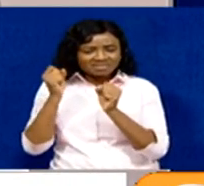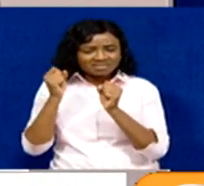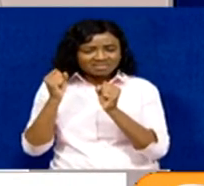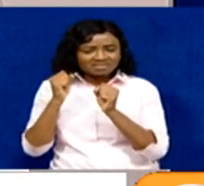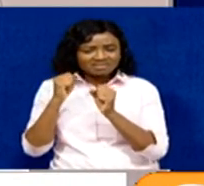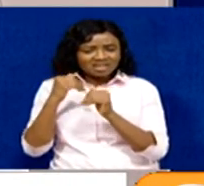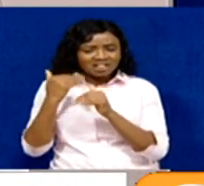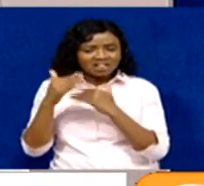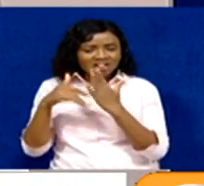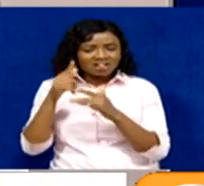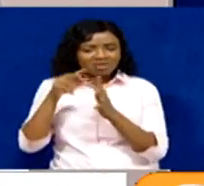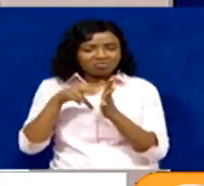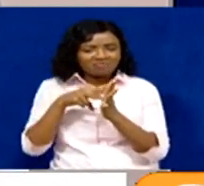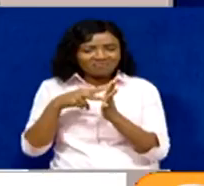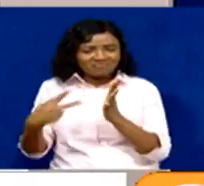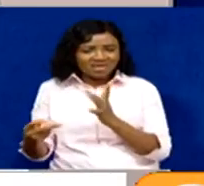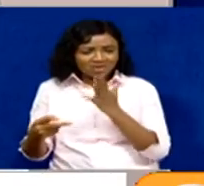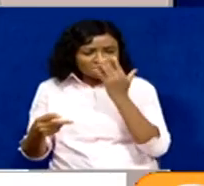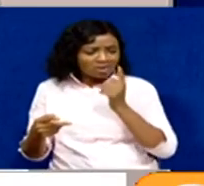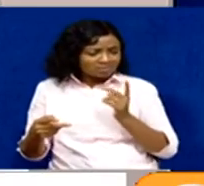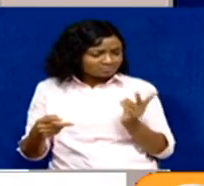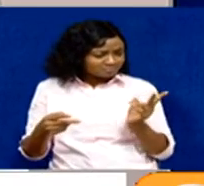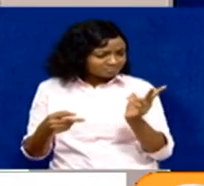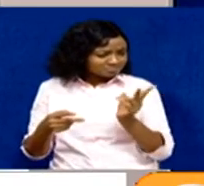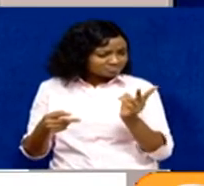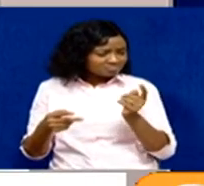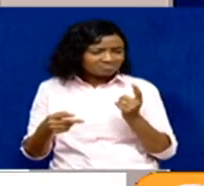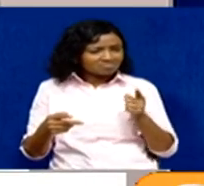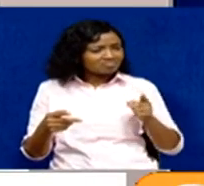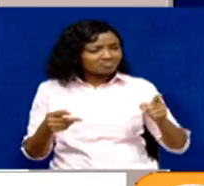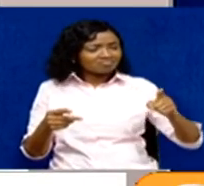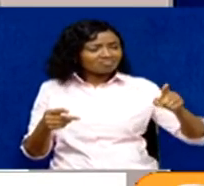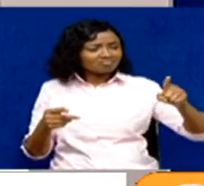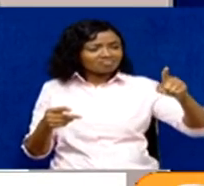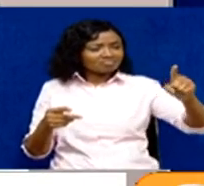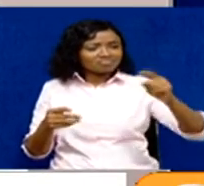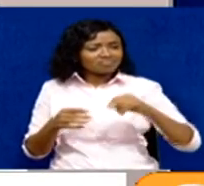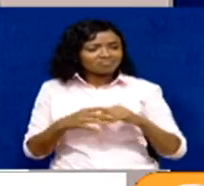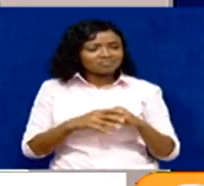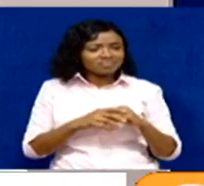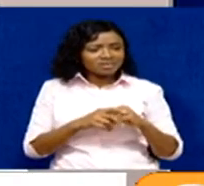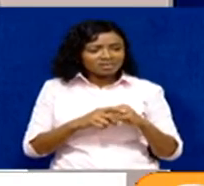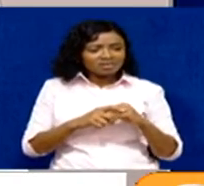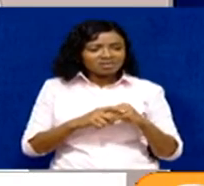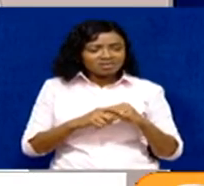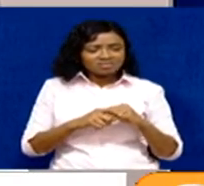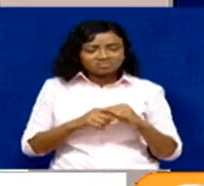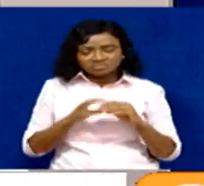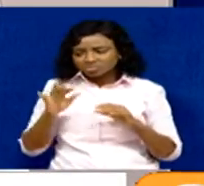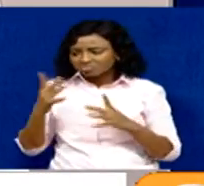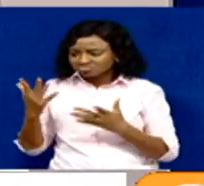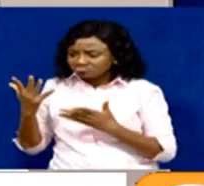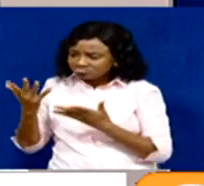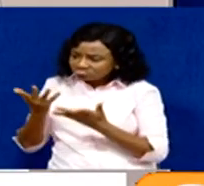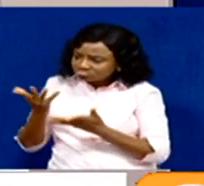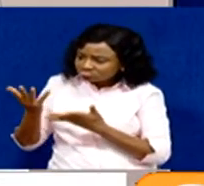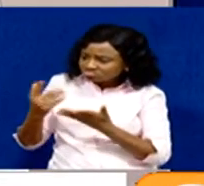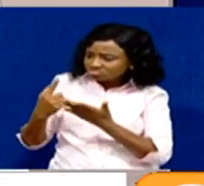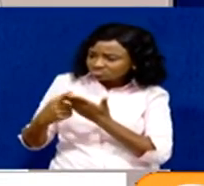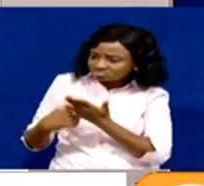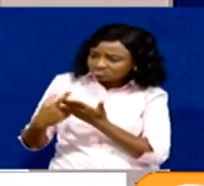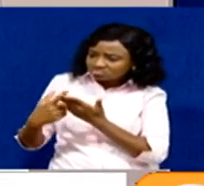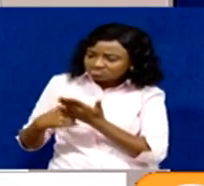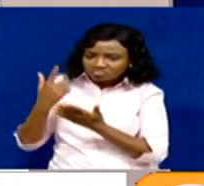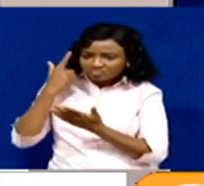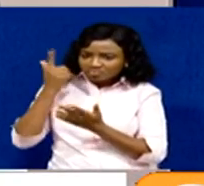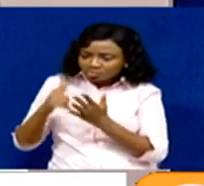because those who are ahead are very much ahead. Okay. And so in all those discussions, they